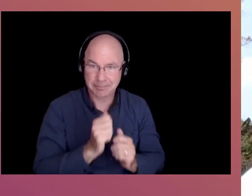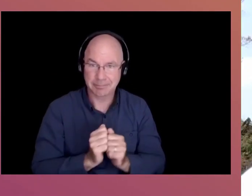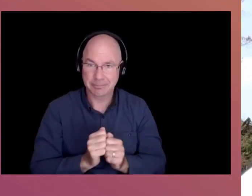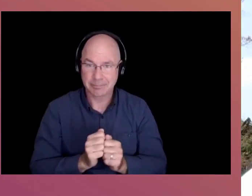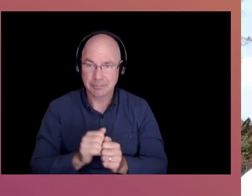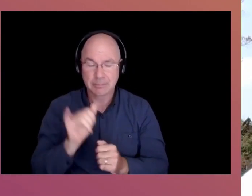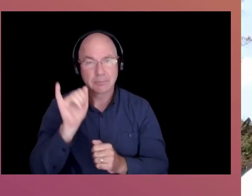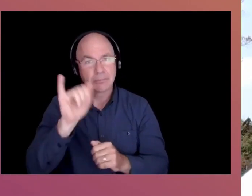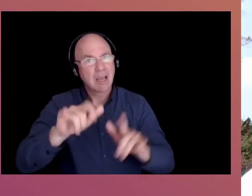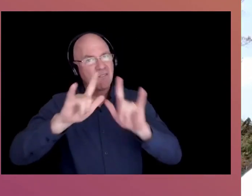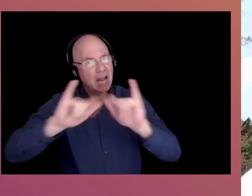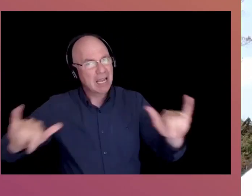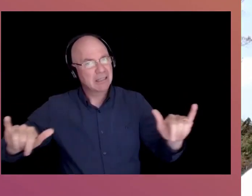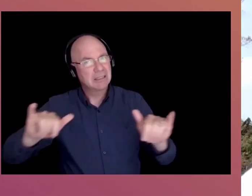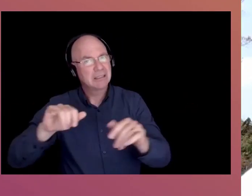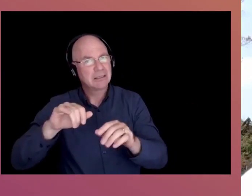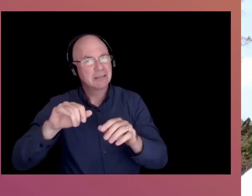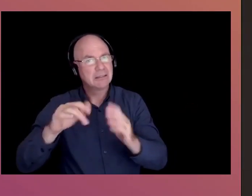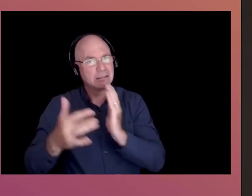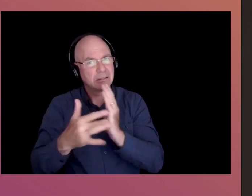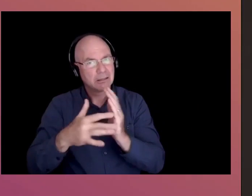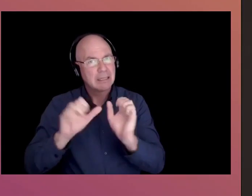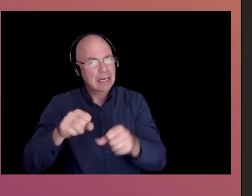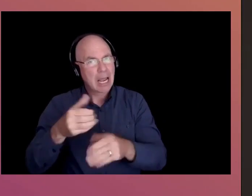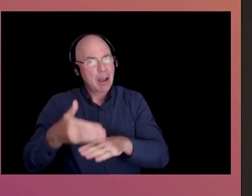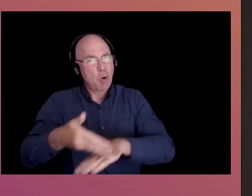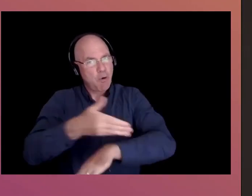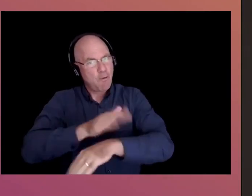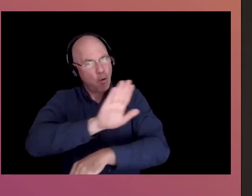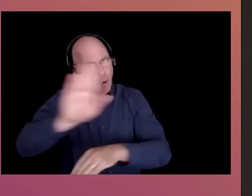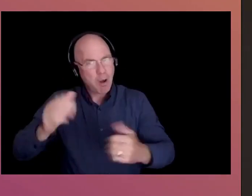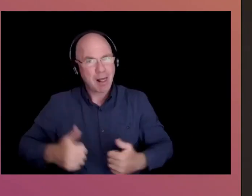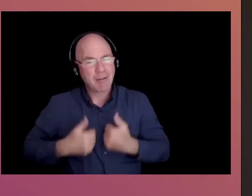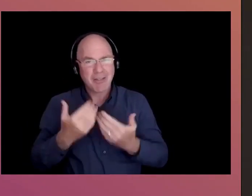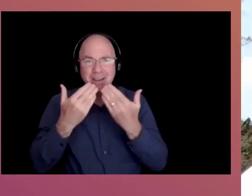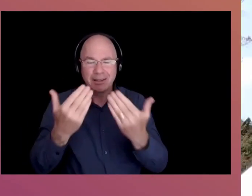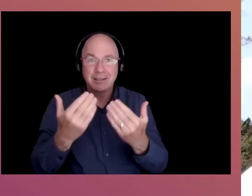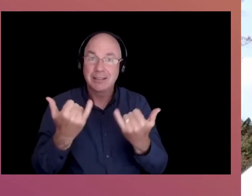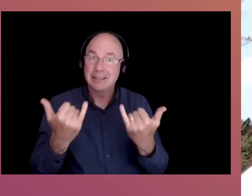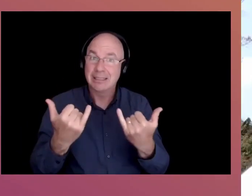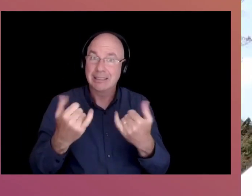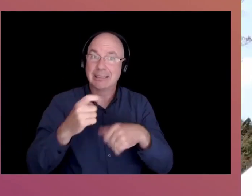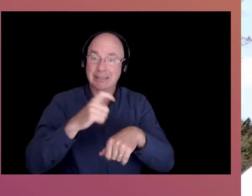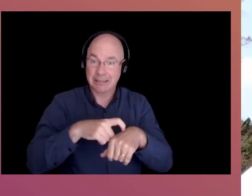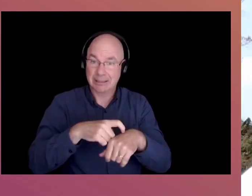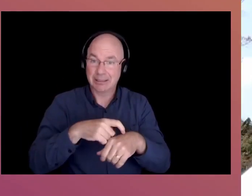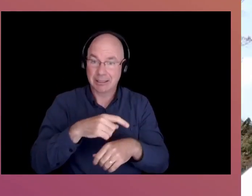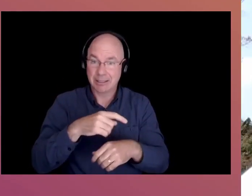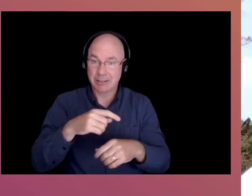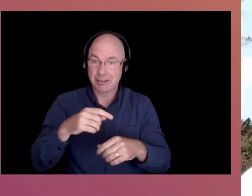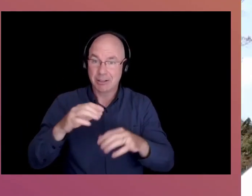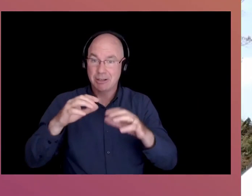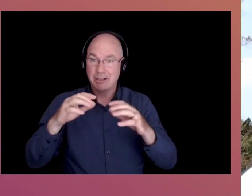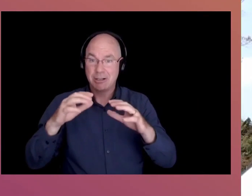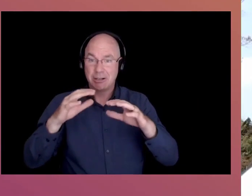of technologies improve the quality of your life. Now it's time to go Q&A, and I'm going to